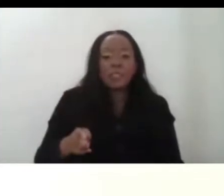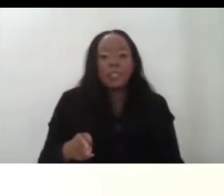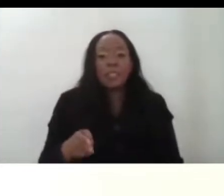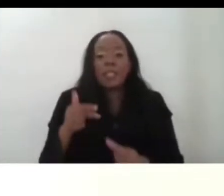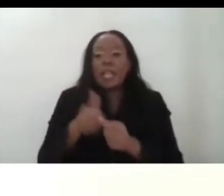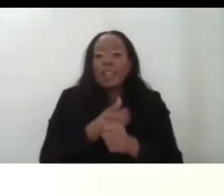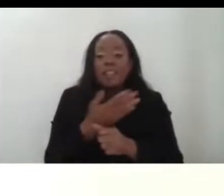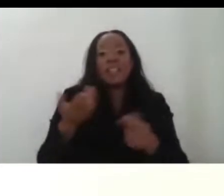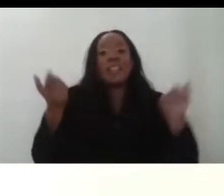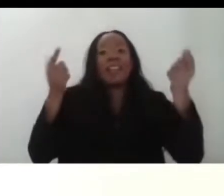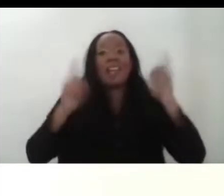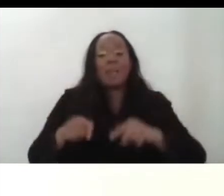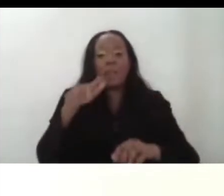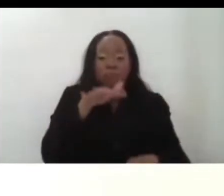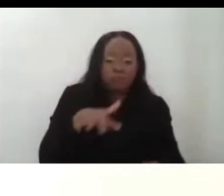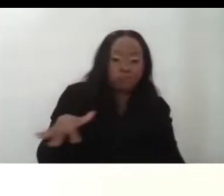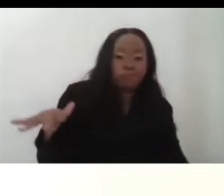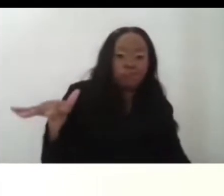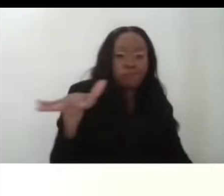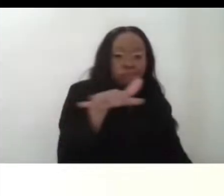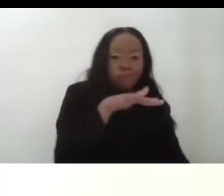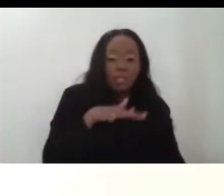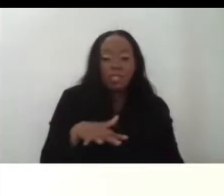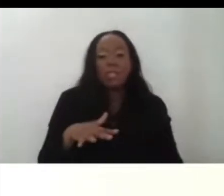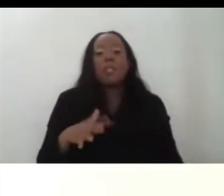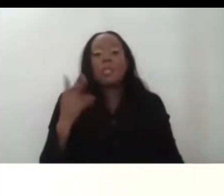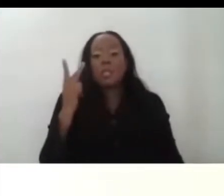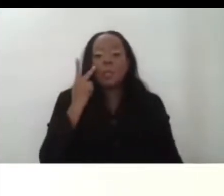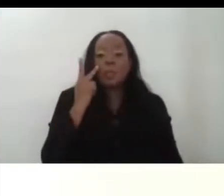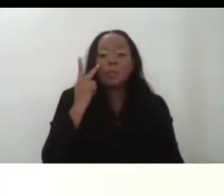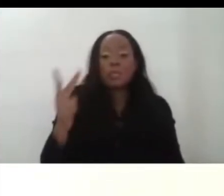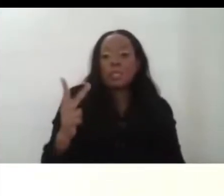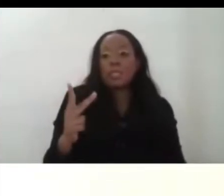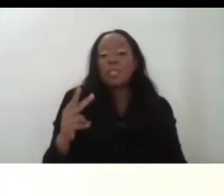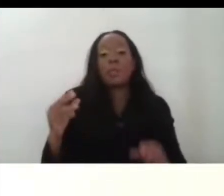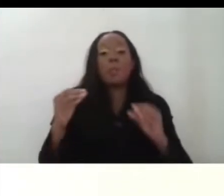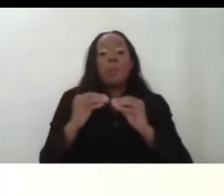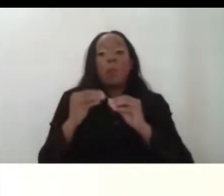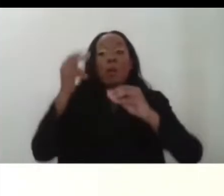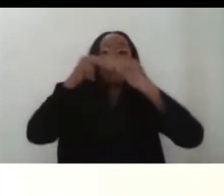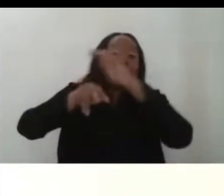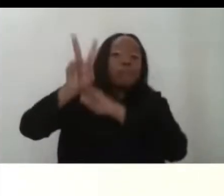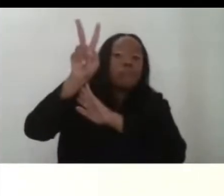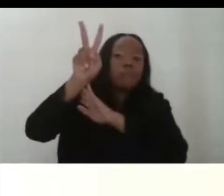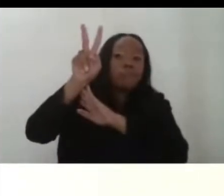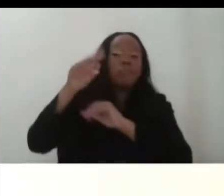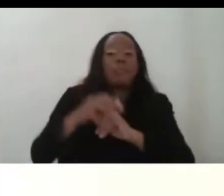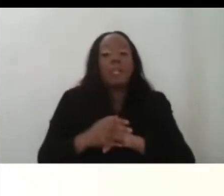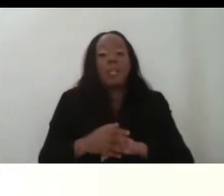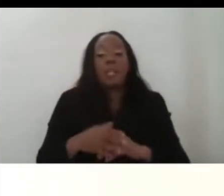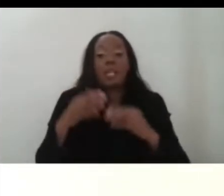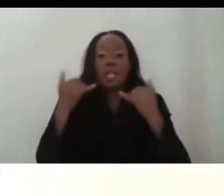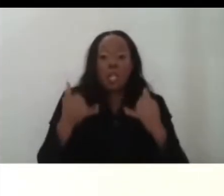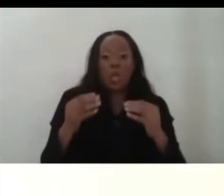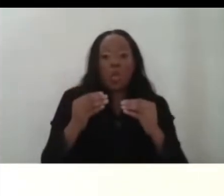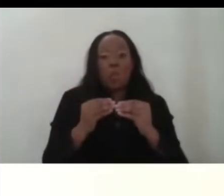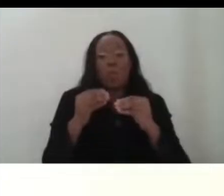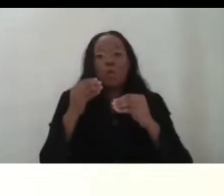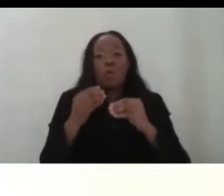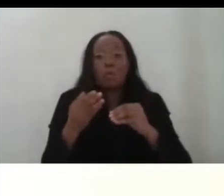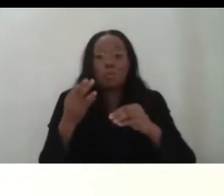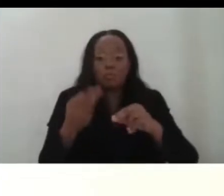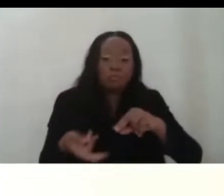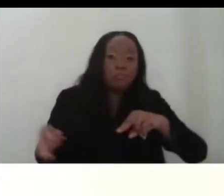entire Atlantic basin. We're seeing an increased number in forecasts, now we're seeing an increased number in occurrences actually